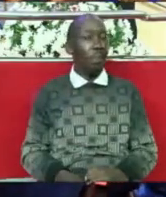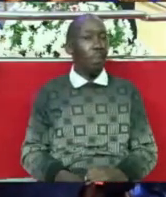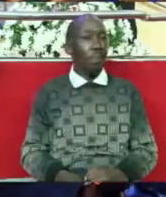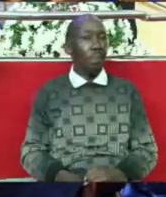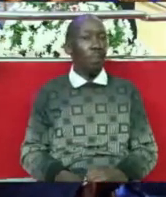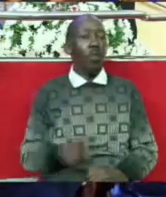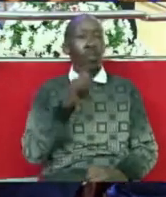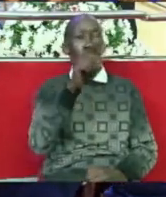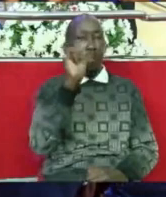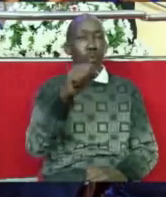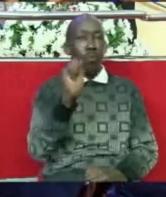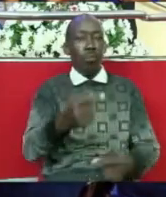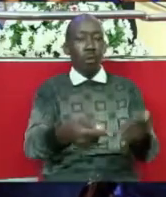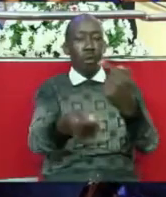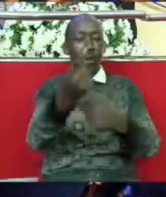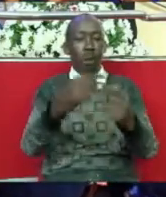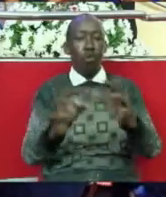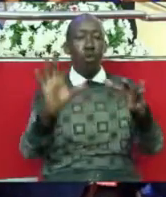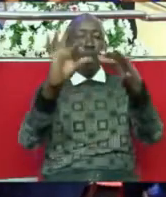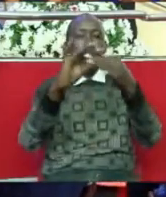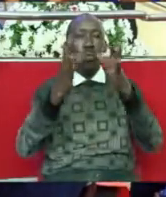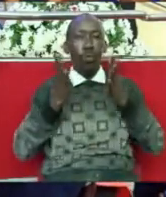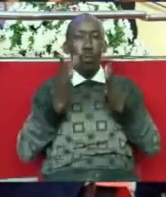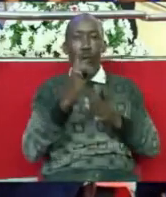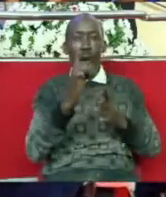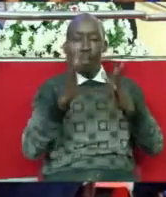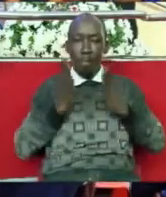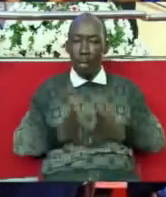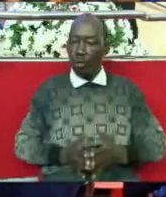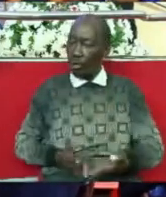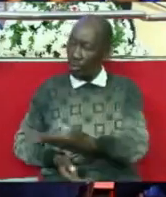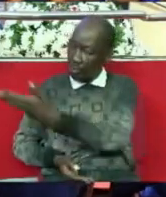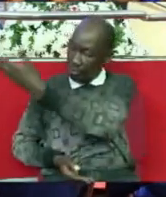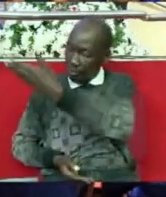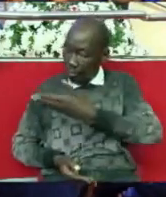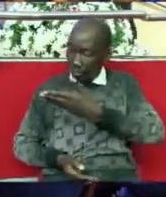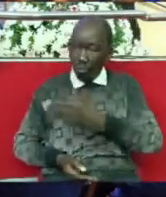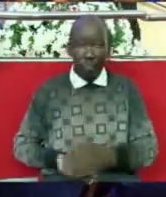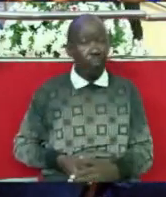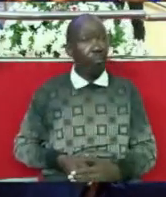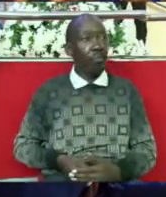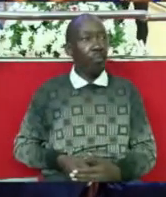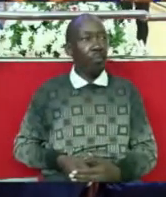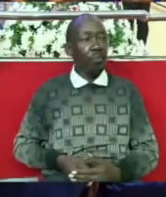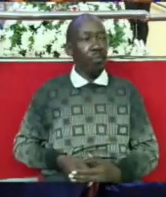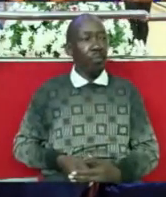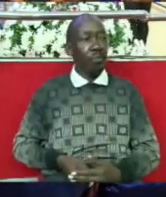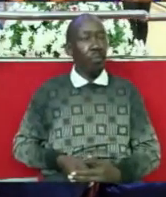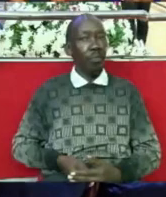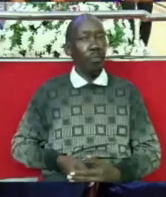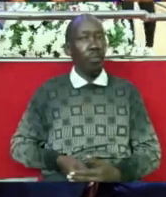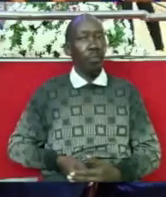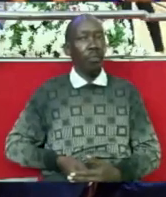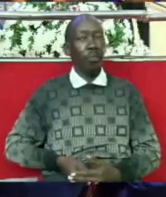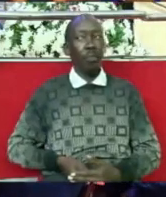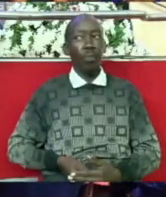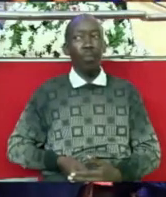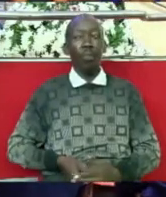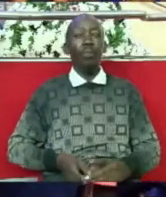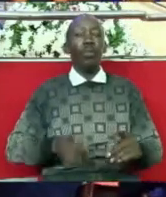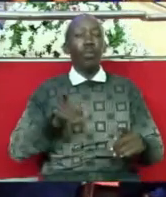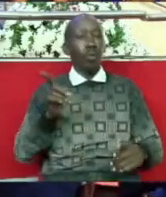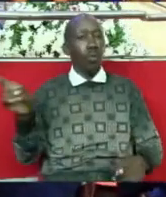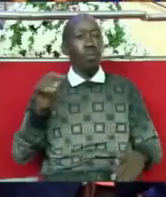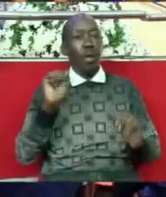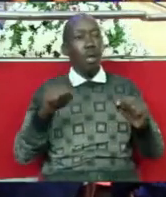You can come and just connect with someone here. that they may be